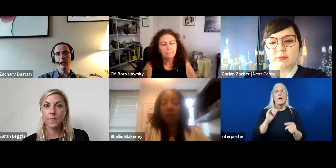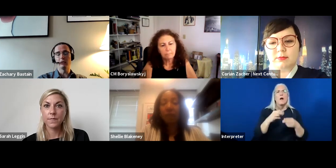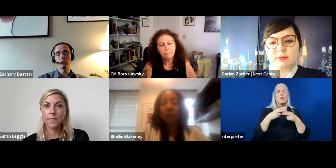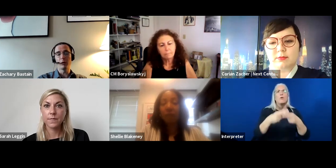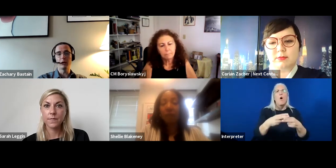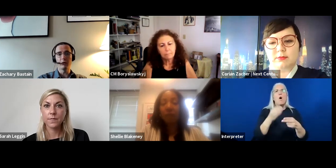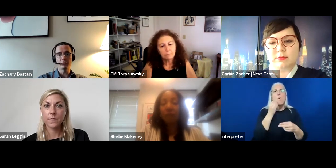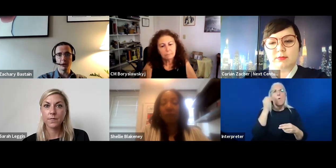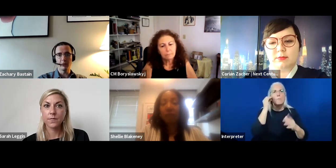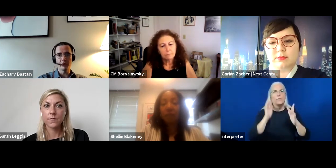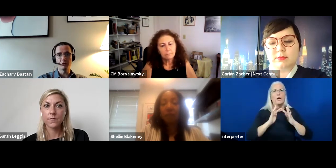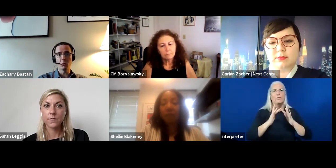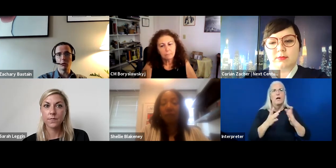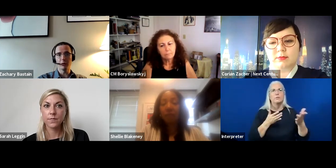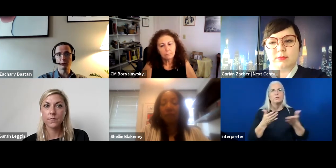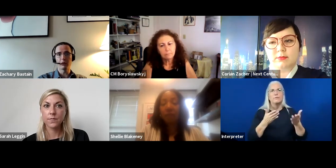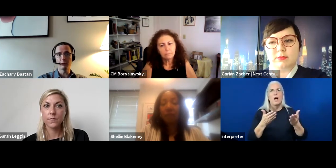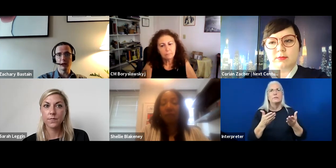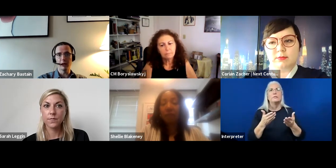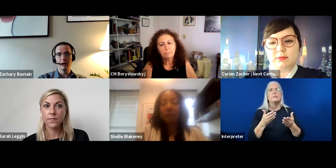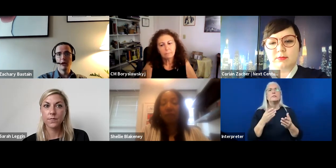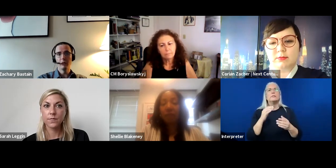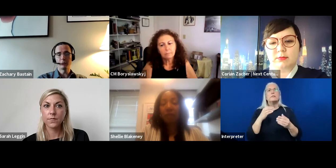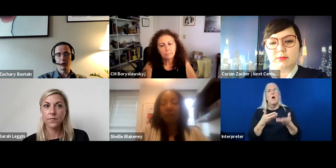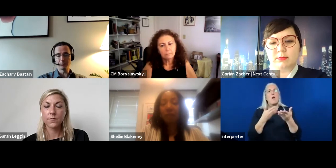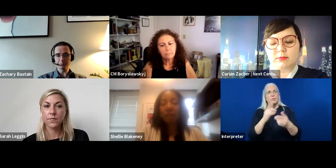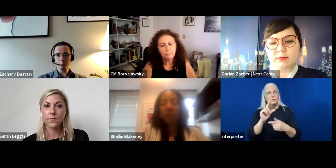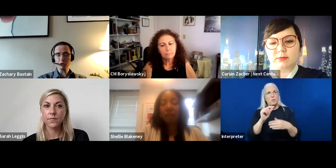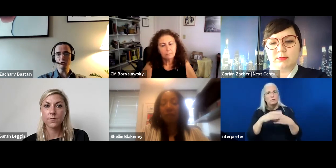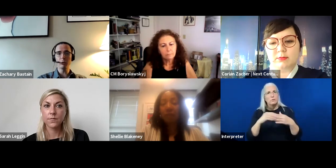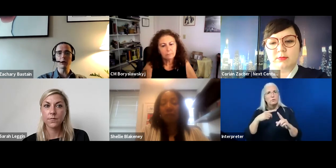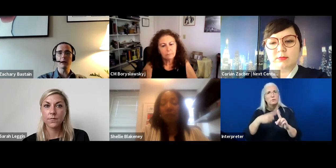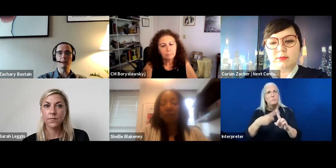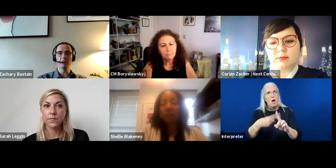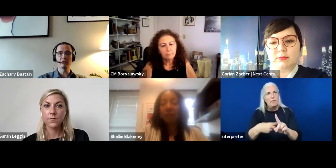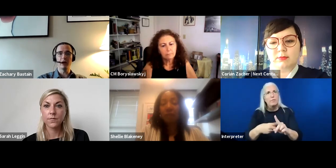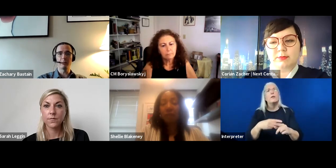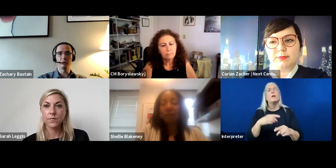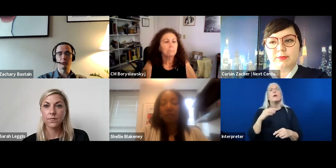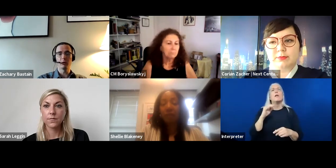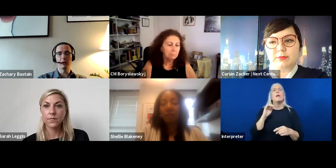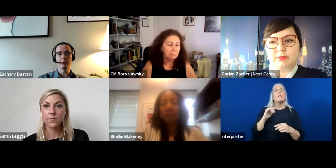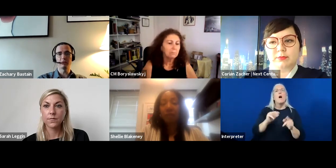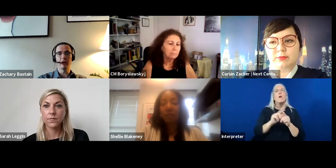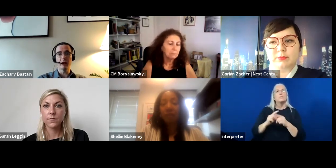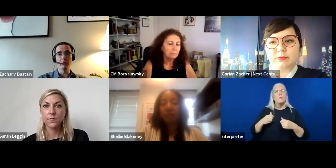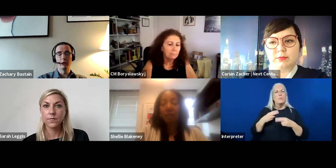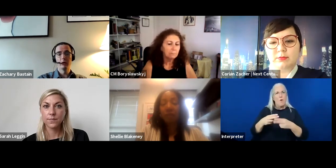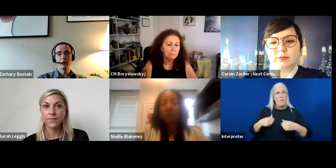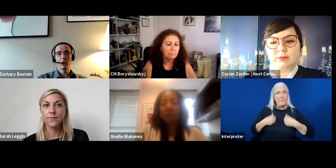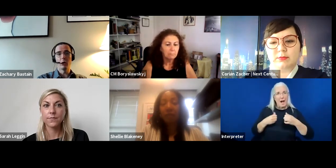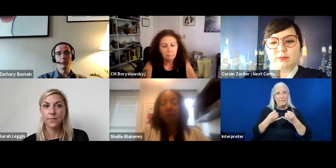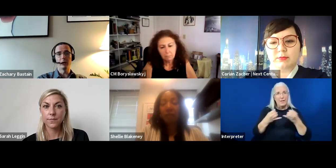available at $20 a month if you qualify for Lifeline for 200 megabits up, 200 megabits